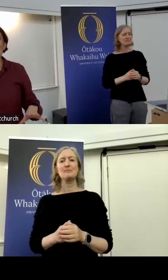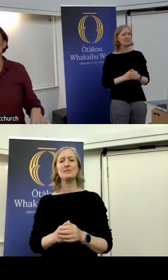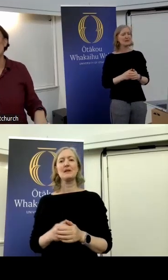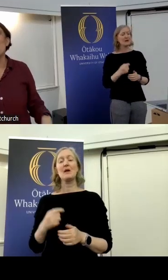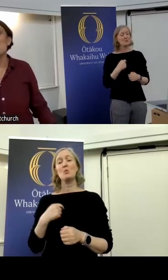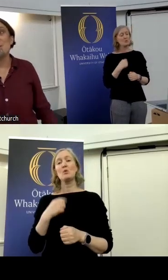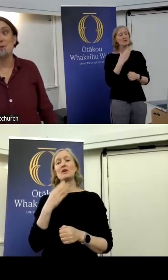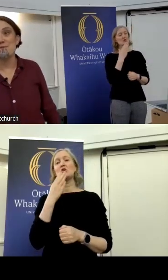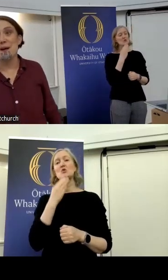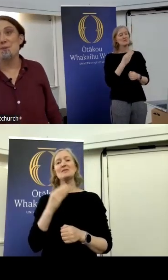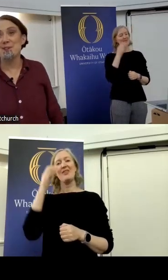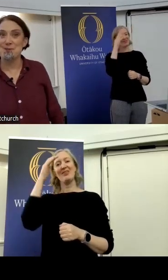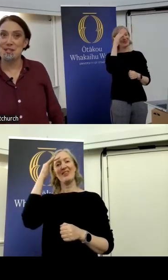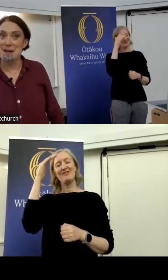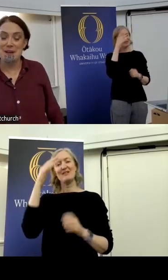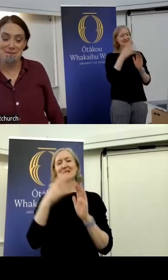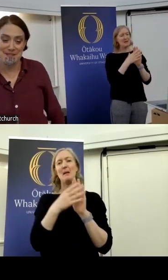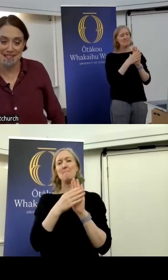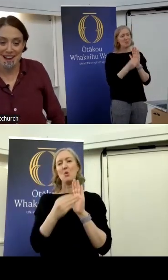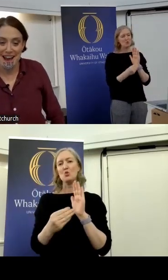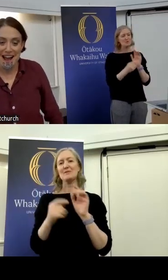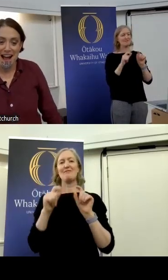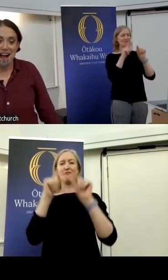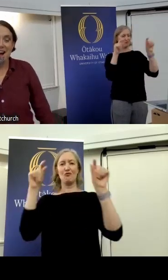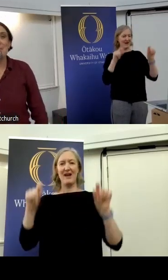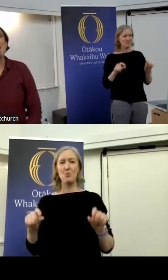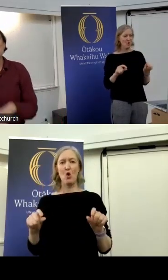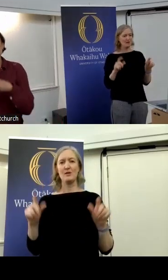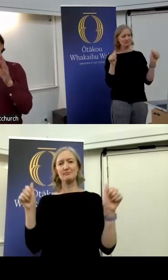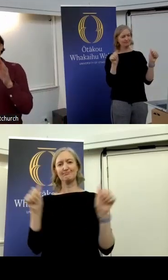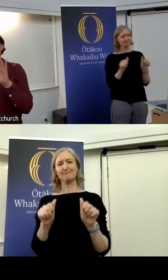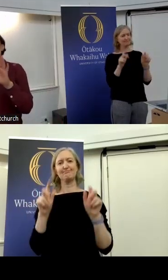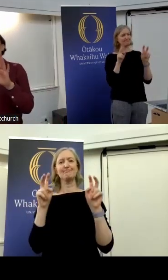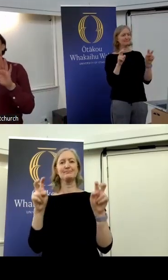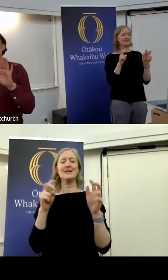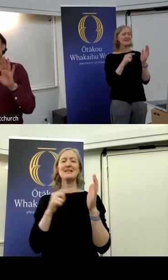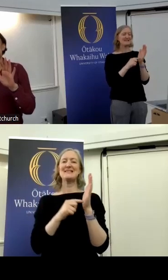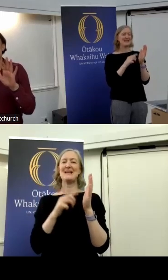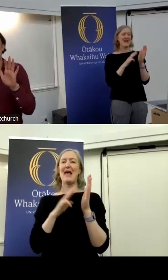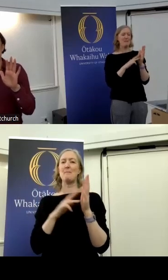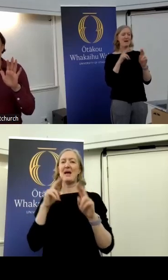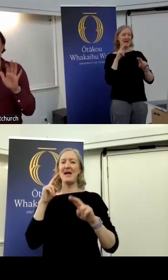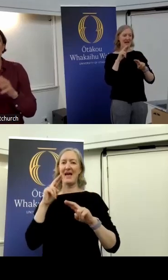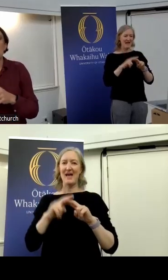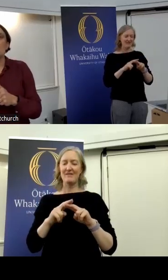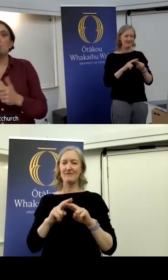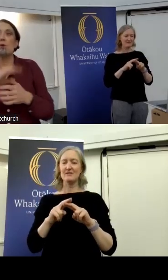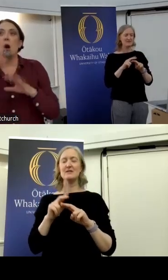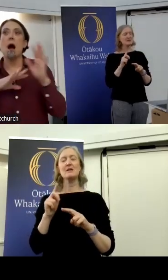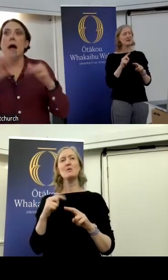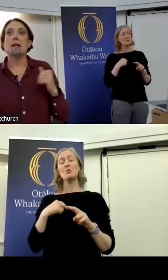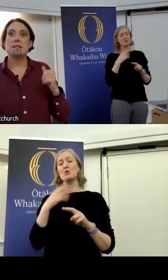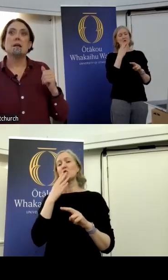jargon is called theories, models and frameworks, or TMFs. And research design and methods